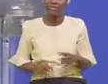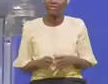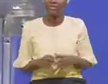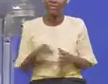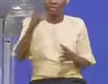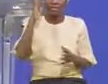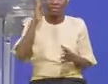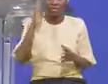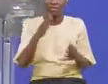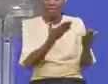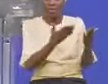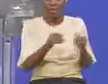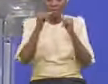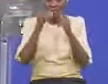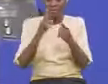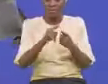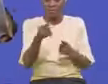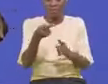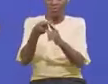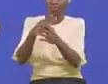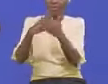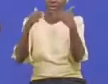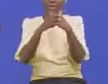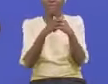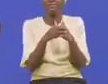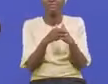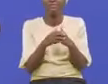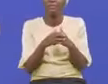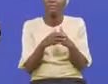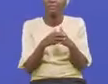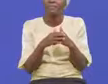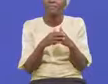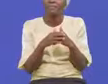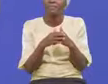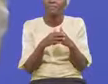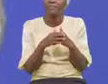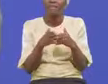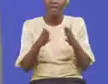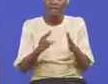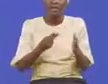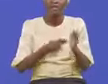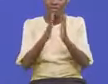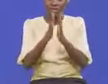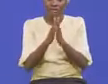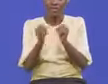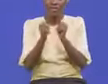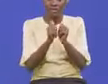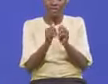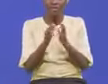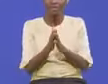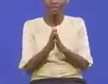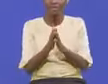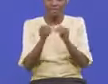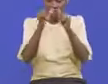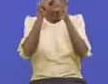blessing to you from heaven. Aya ha lacho ya iracho jipo avanamiru. Minamia do berade